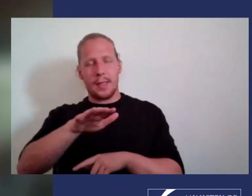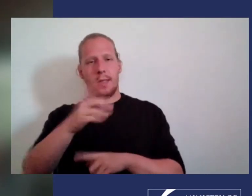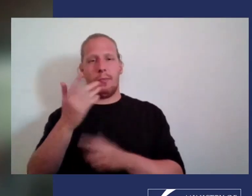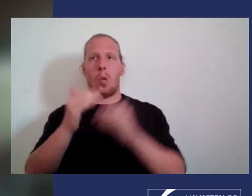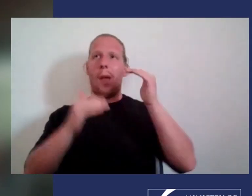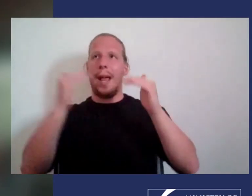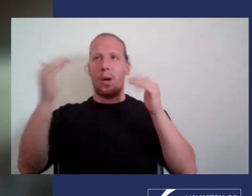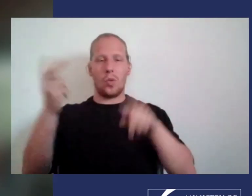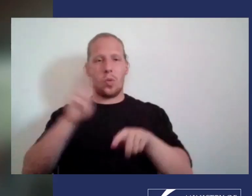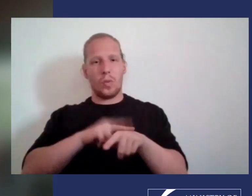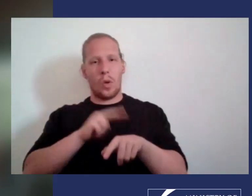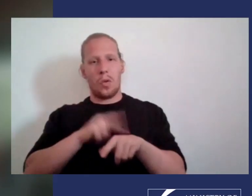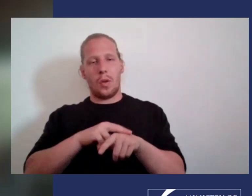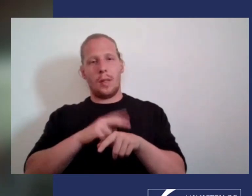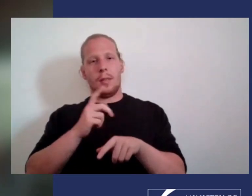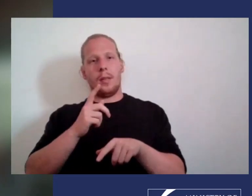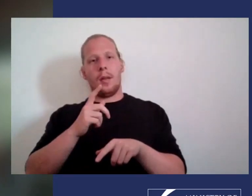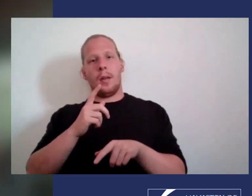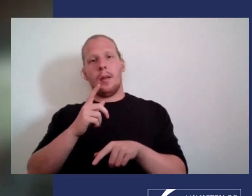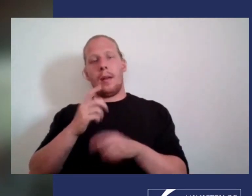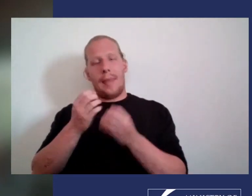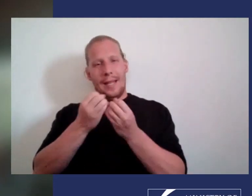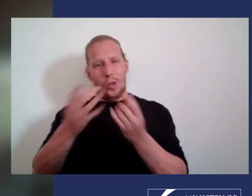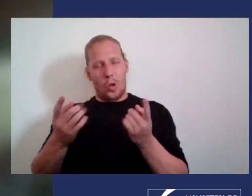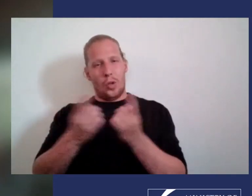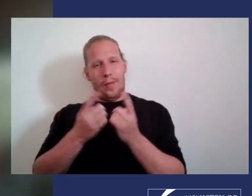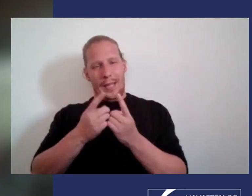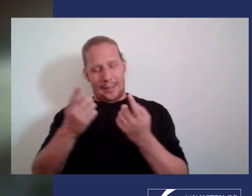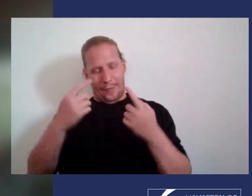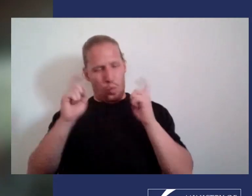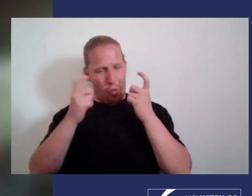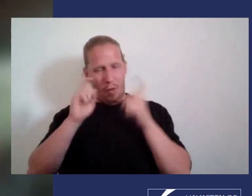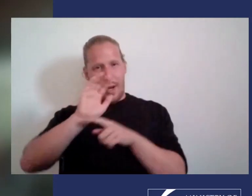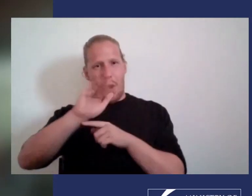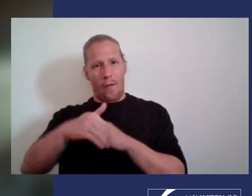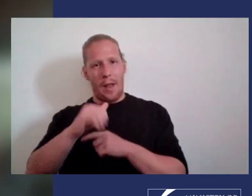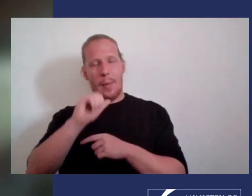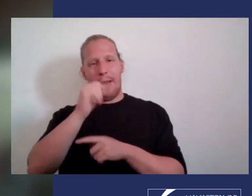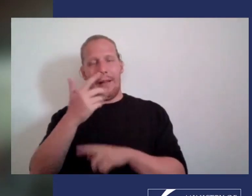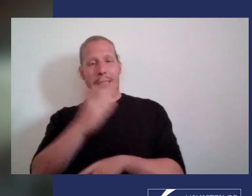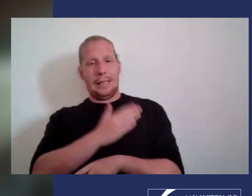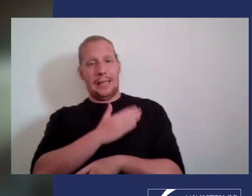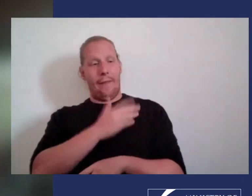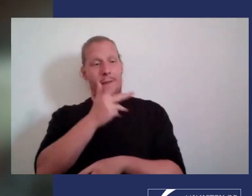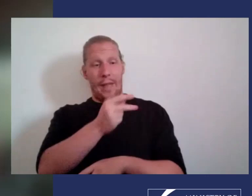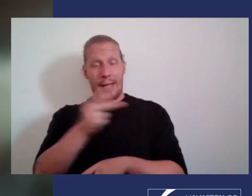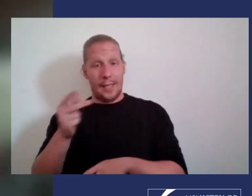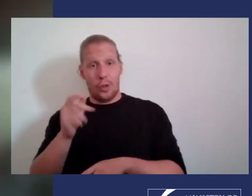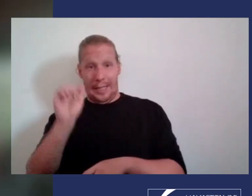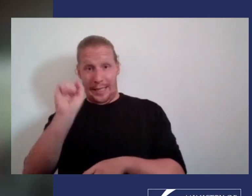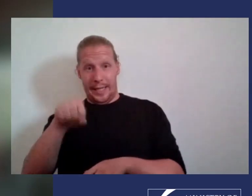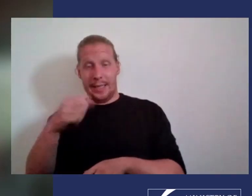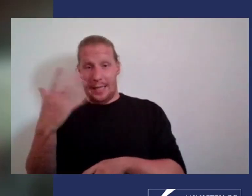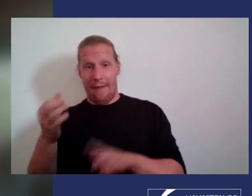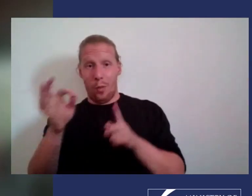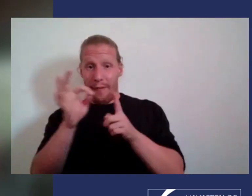and paediatricians that love kids. There's lots of things for us to worry about. And if we have a safe vaccination, which we have with this